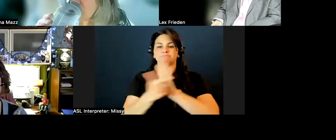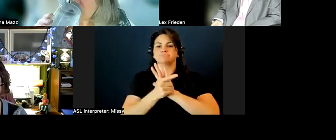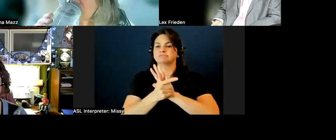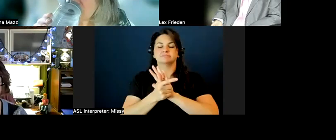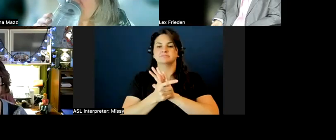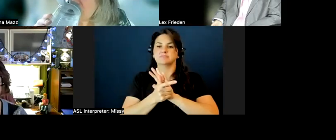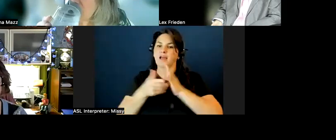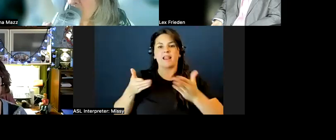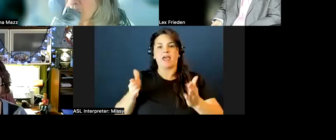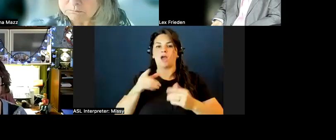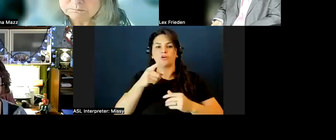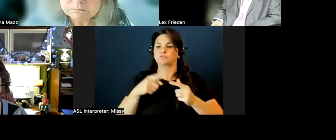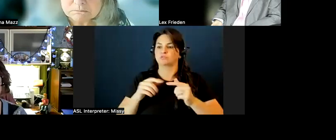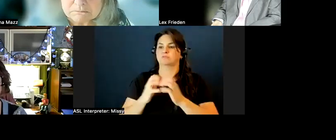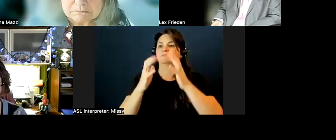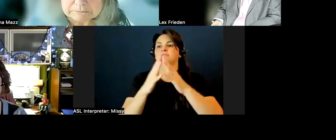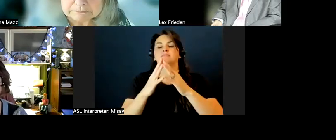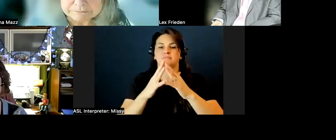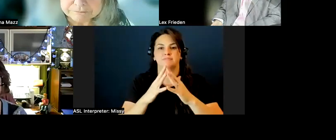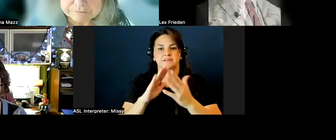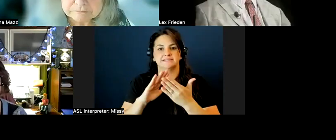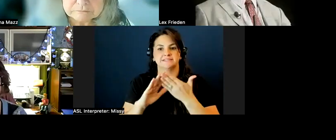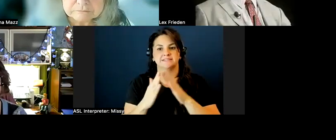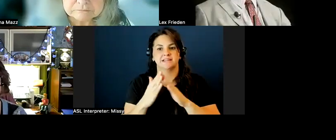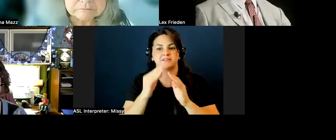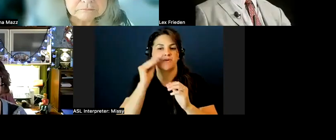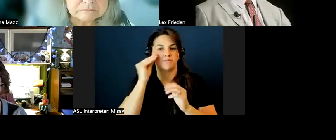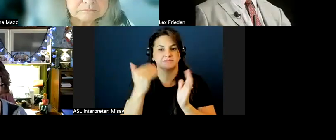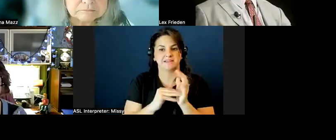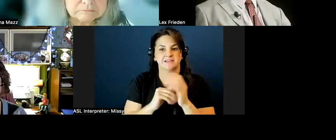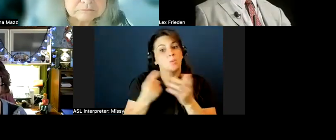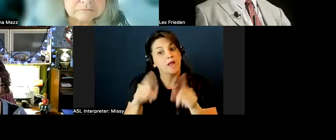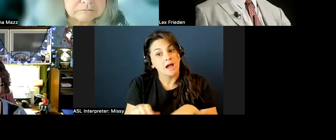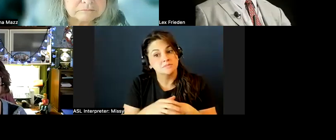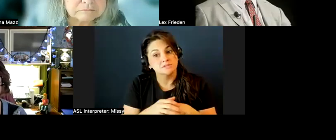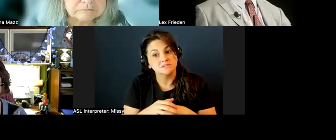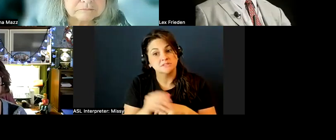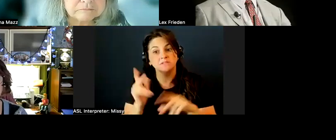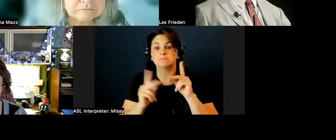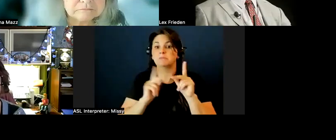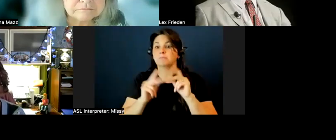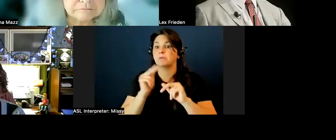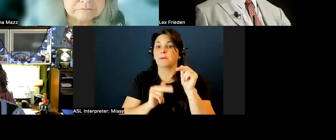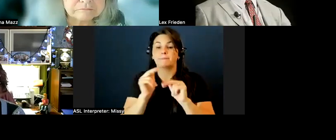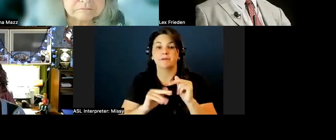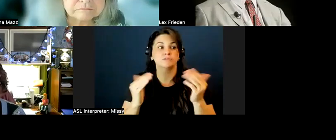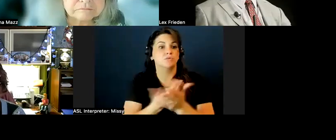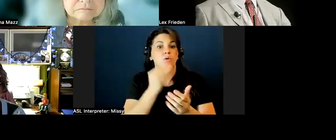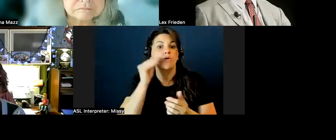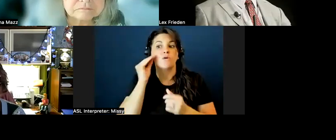of the city. So what happens? People build new homes, they build whole